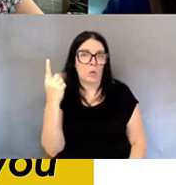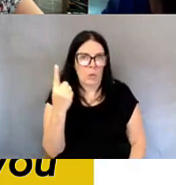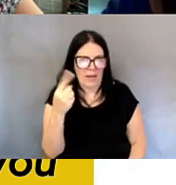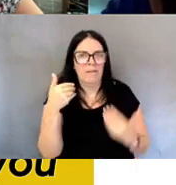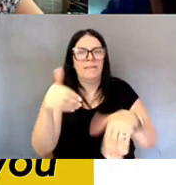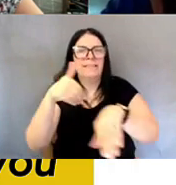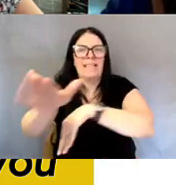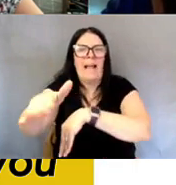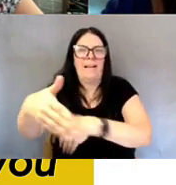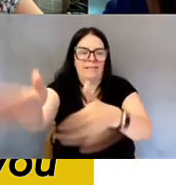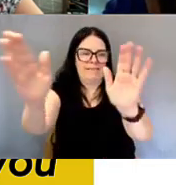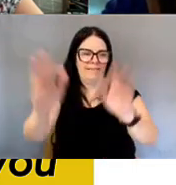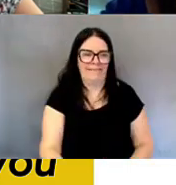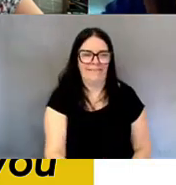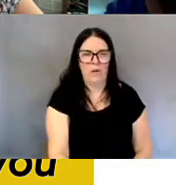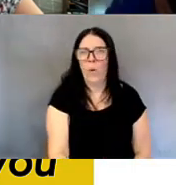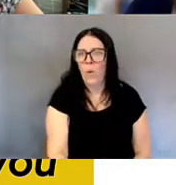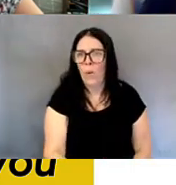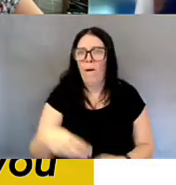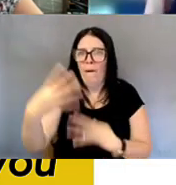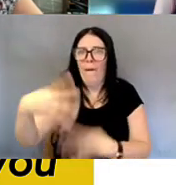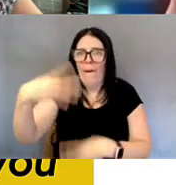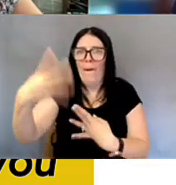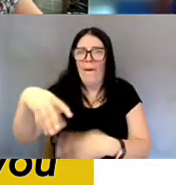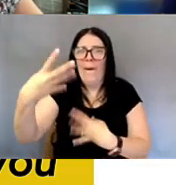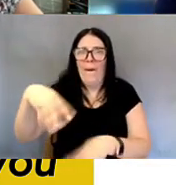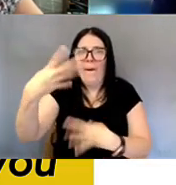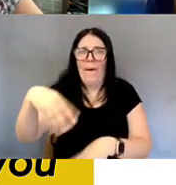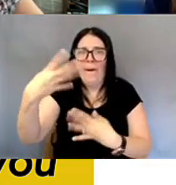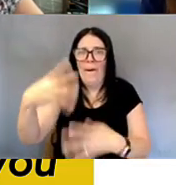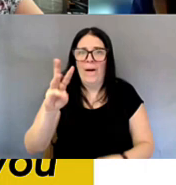send. Woo!